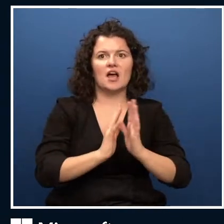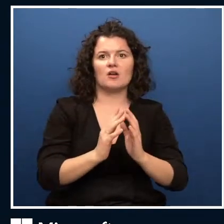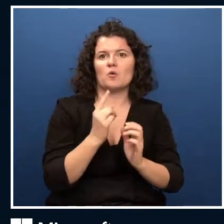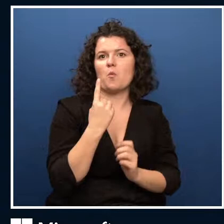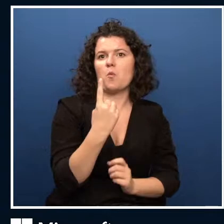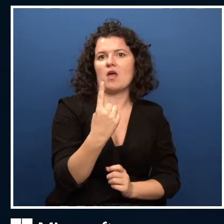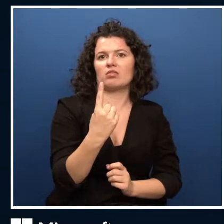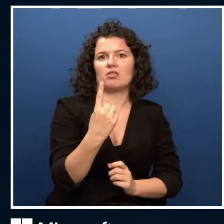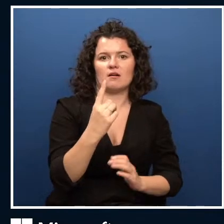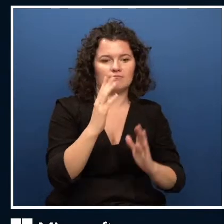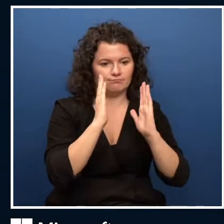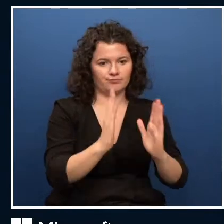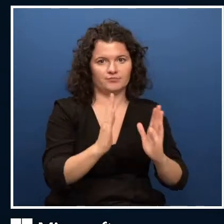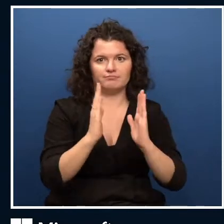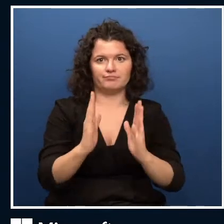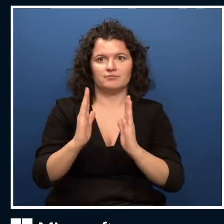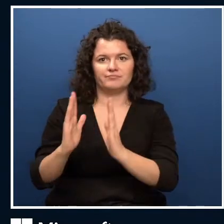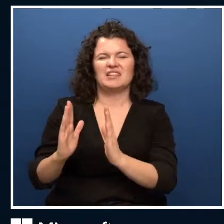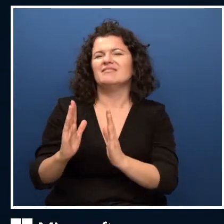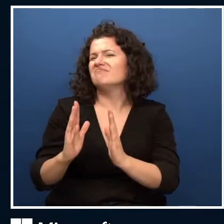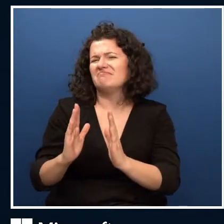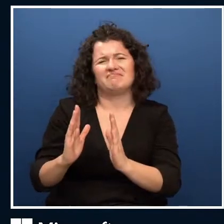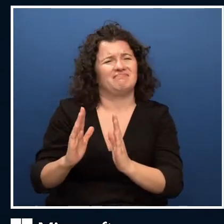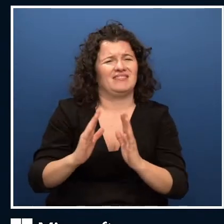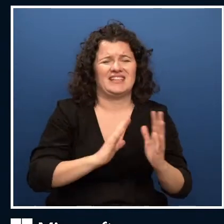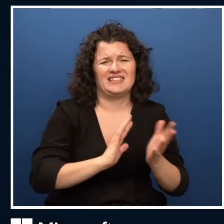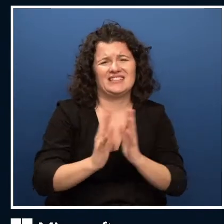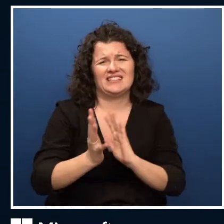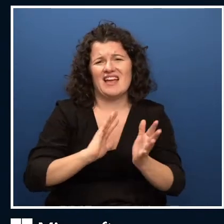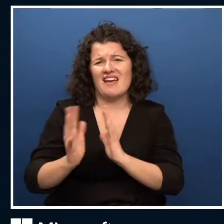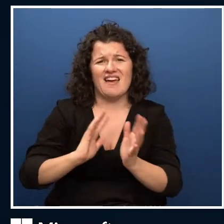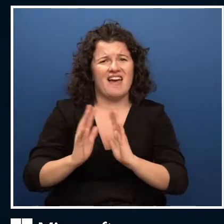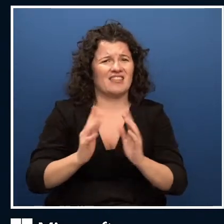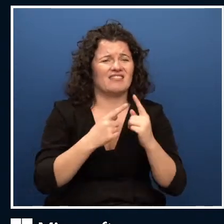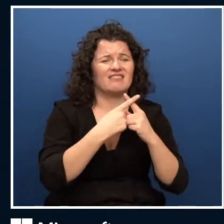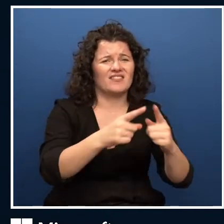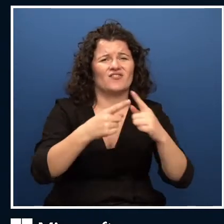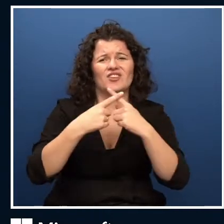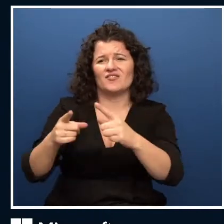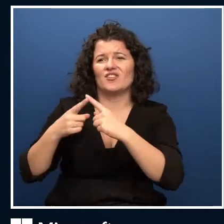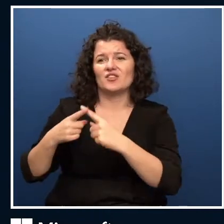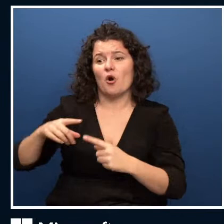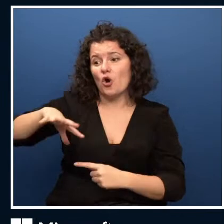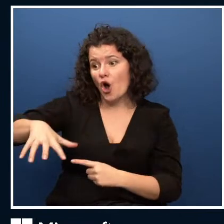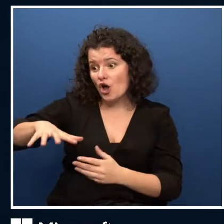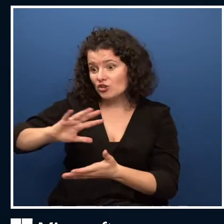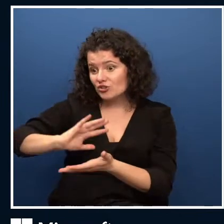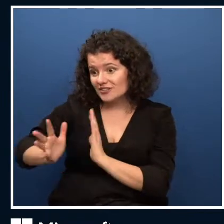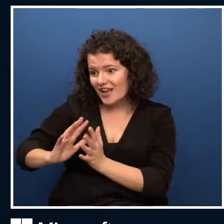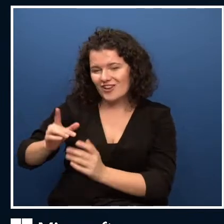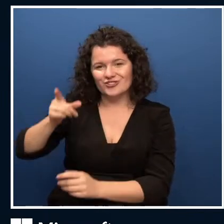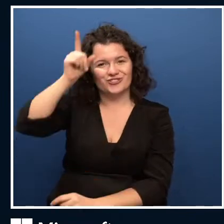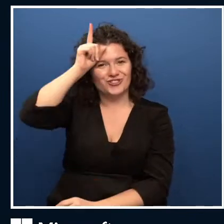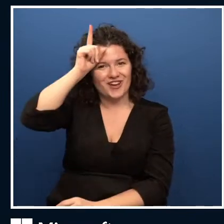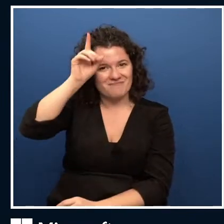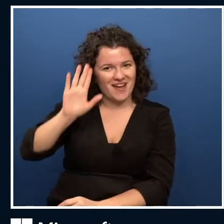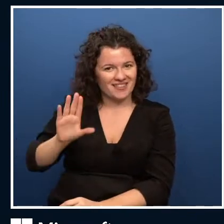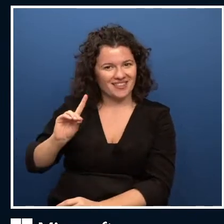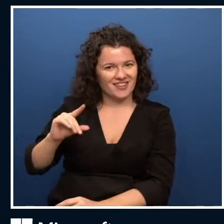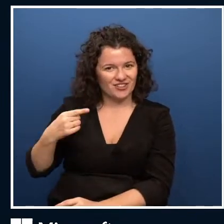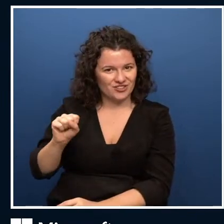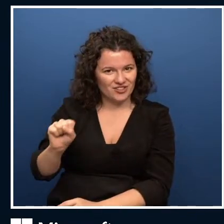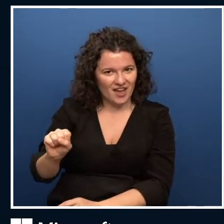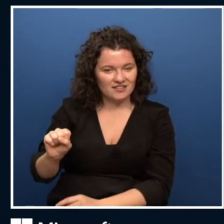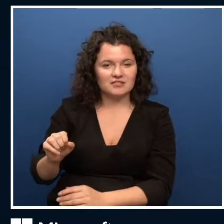not true. Every country has its own form of sign language, like German Sign Language, British Sign Language, and so